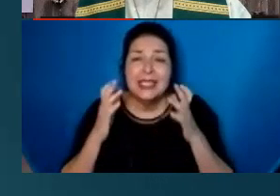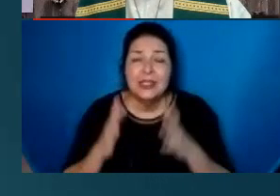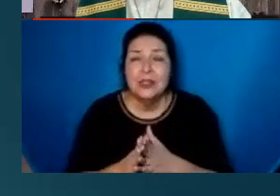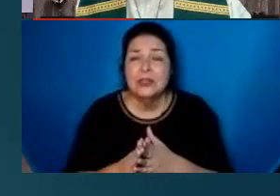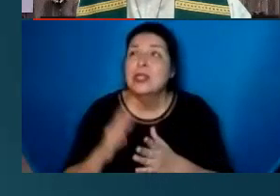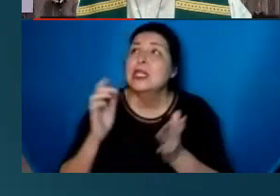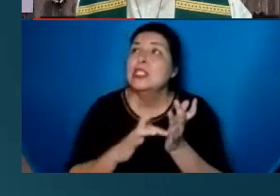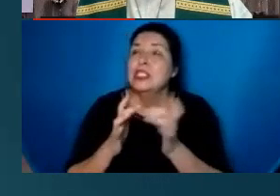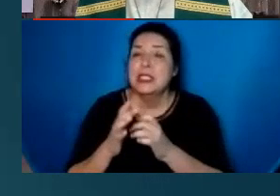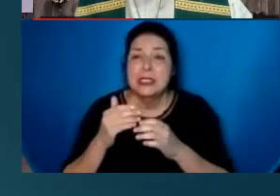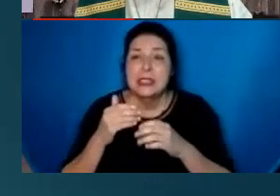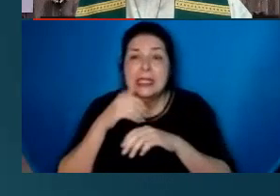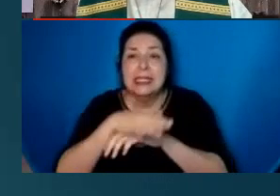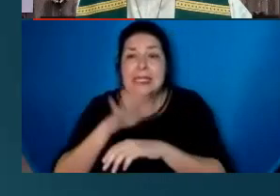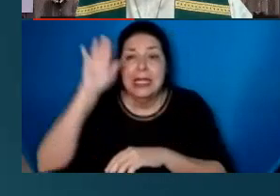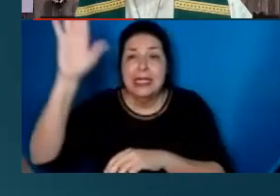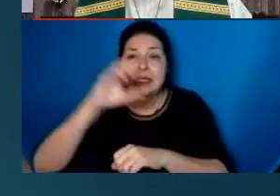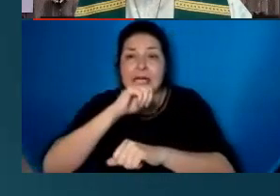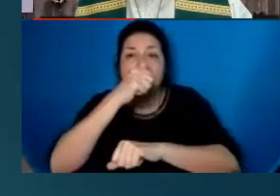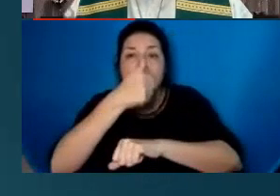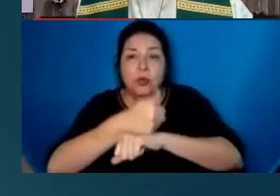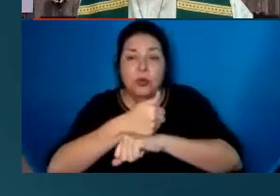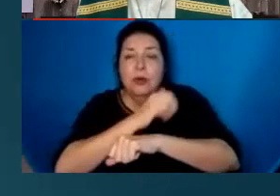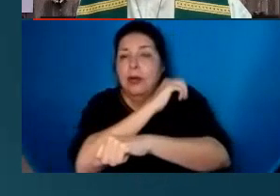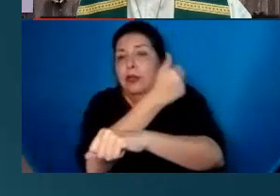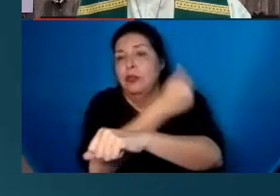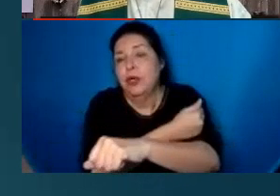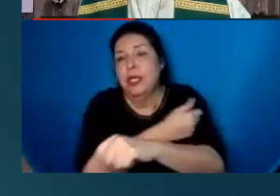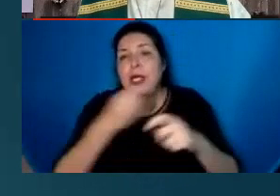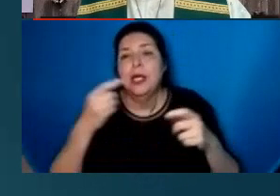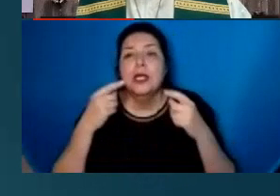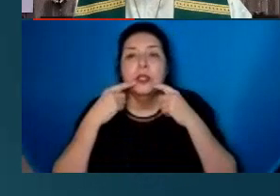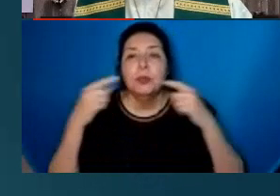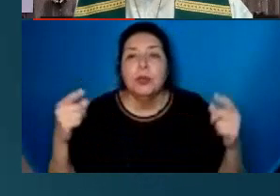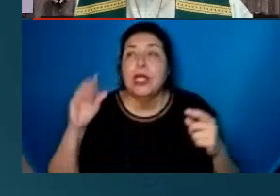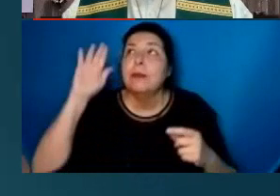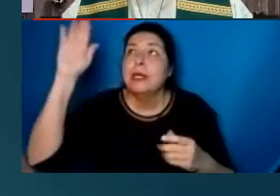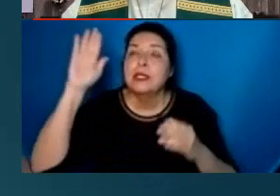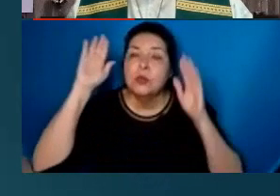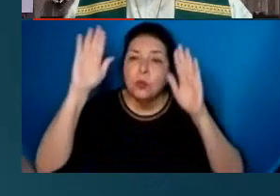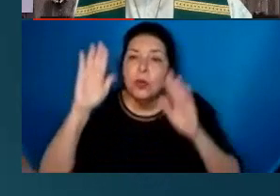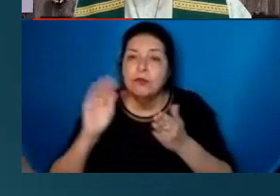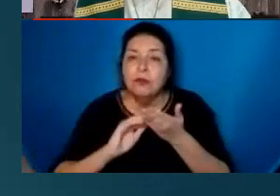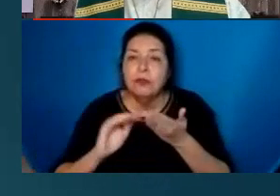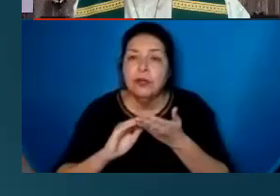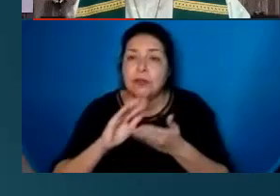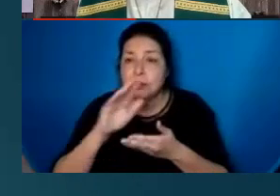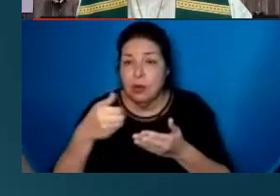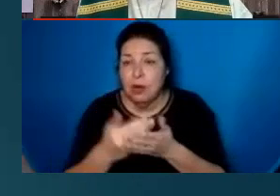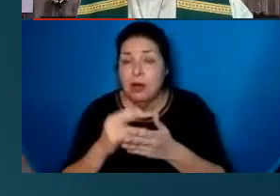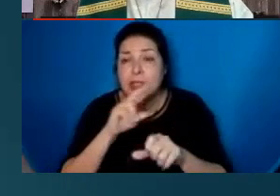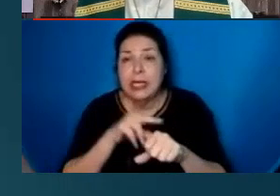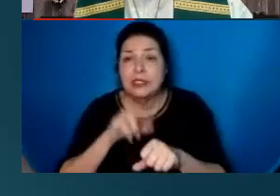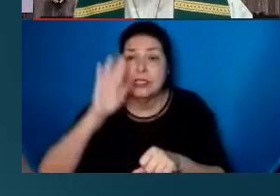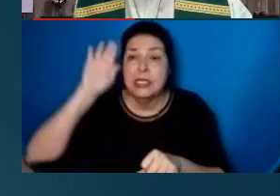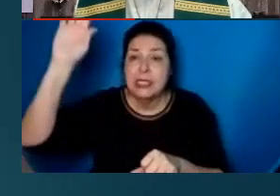the church on earth to proclaim and give his wonderful forgiveness to all nations in his name.